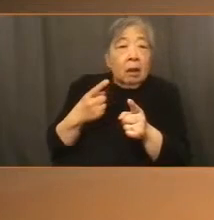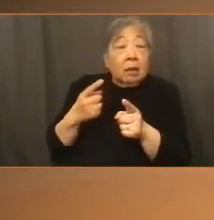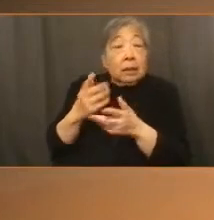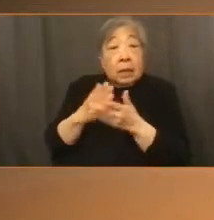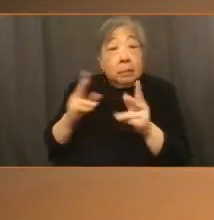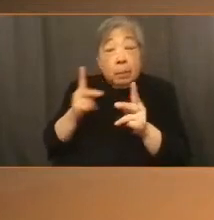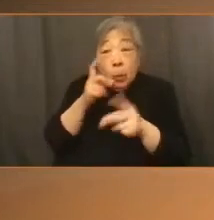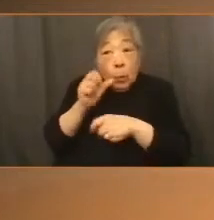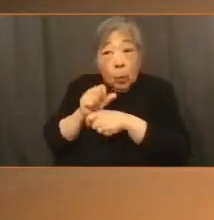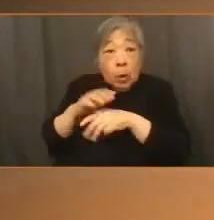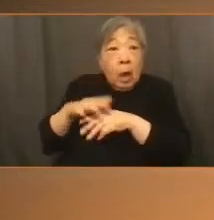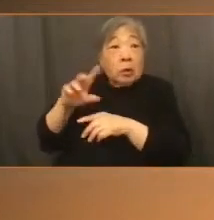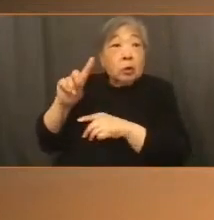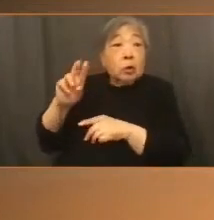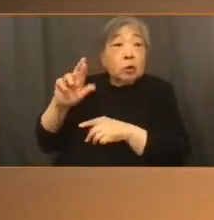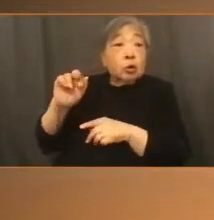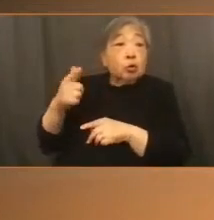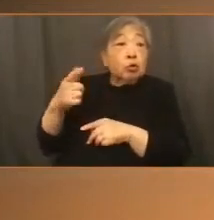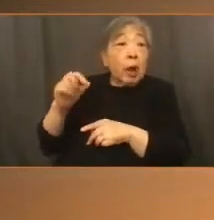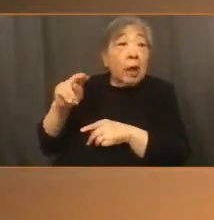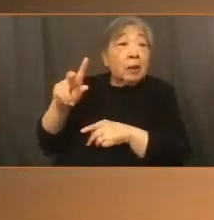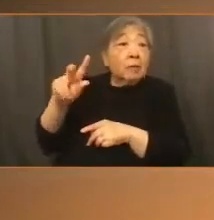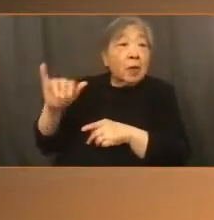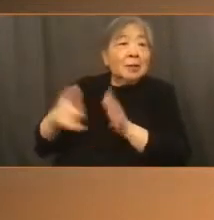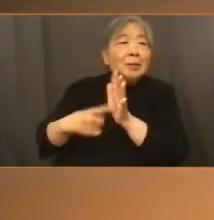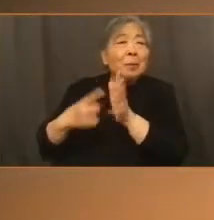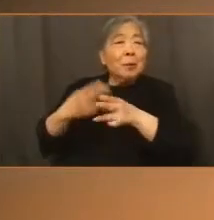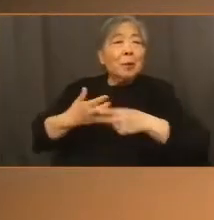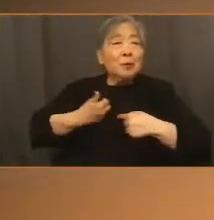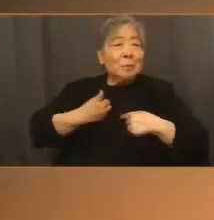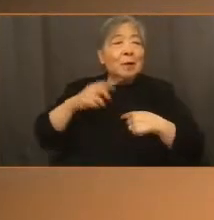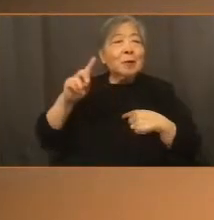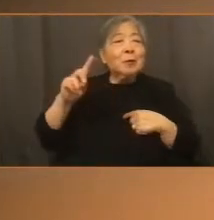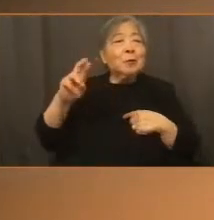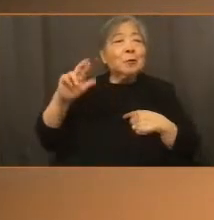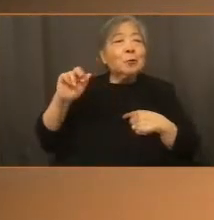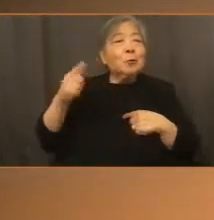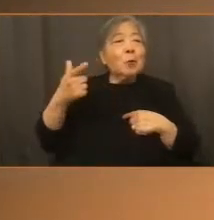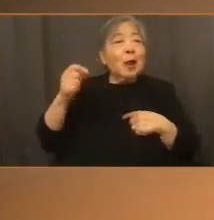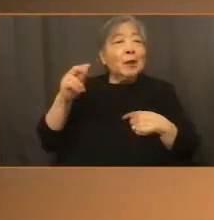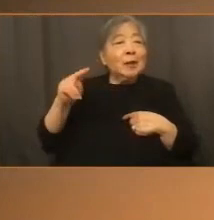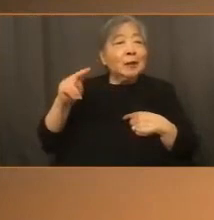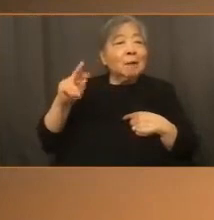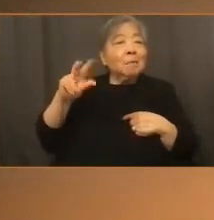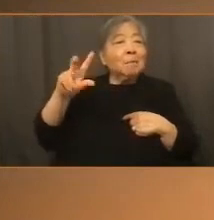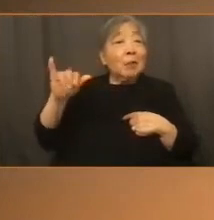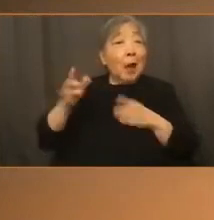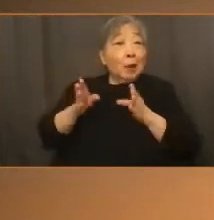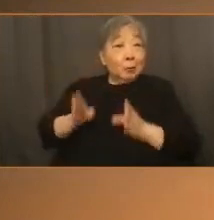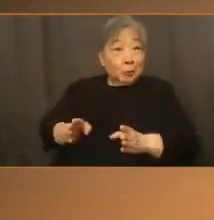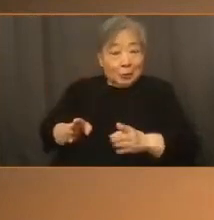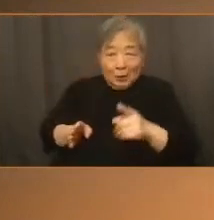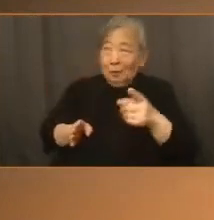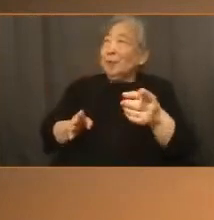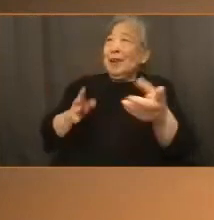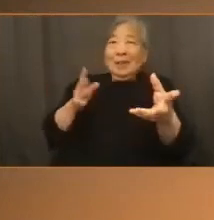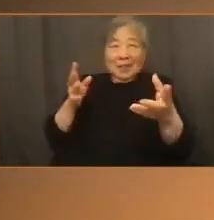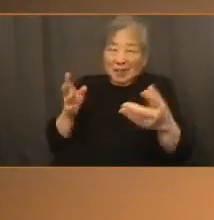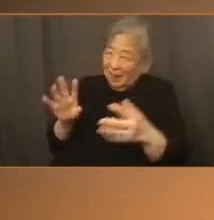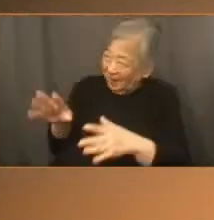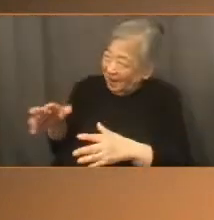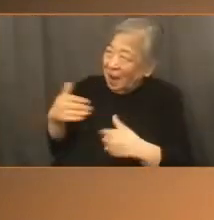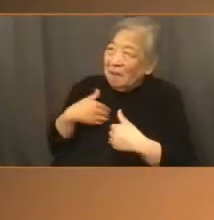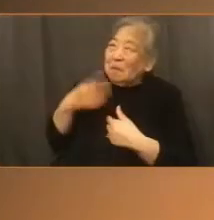use the term Dragonflyers. Nice. So we've got a Dragonflyer and a Mars helicopter pilot with us